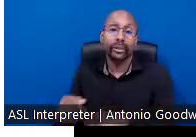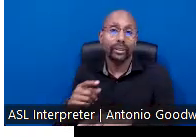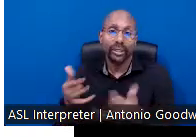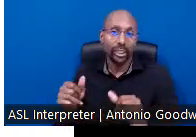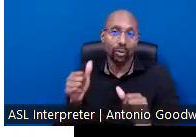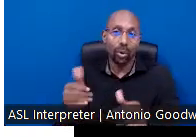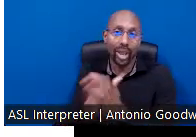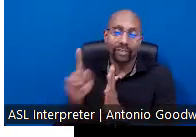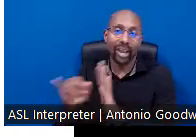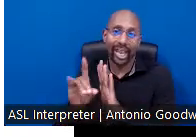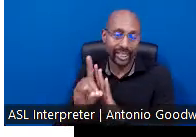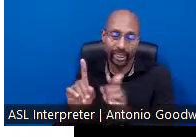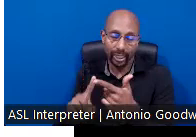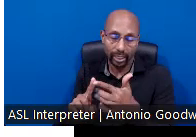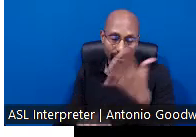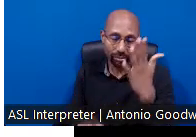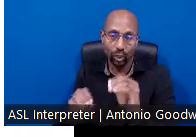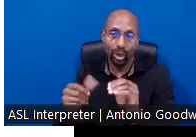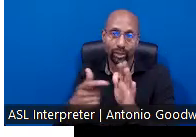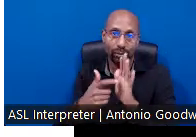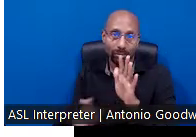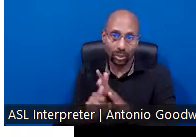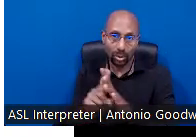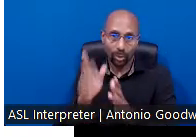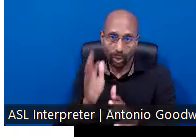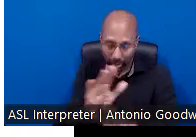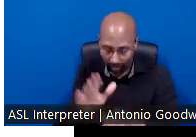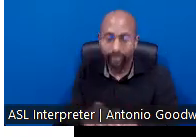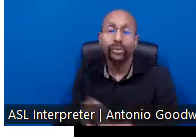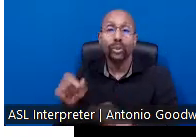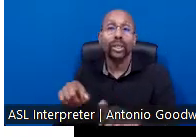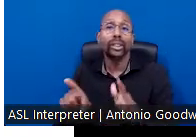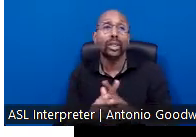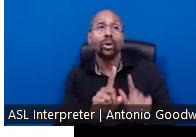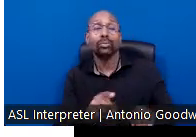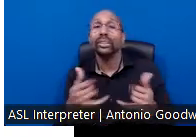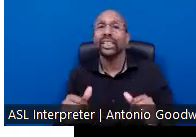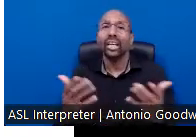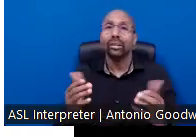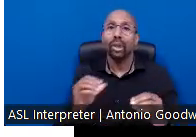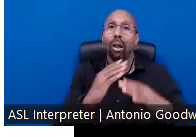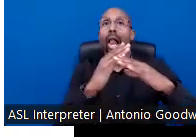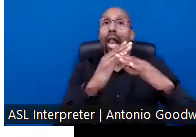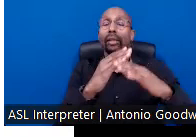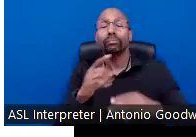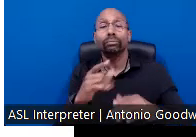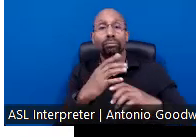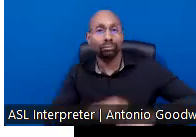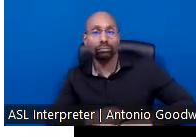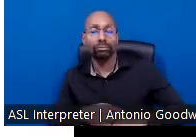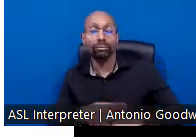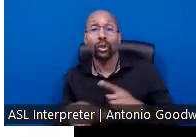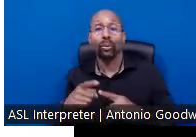or any requirements around that. You could pop in and get a vaccine, very low barrier still. And once that Federal Reserve runs